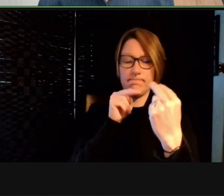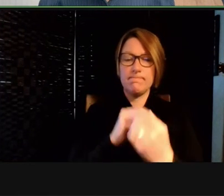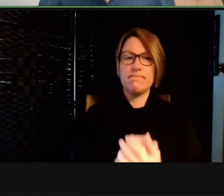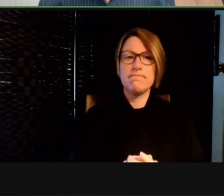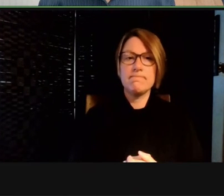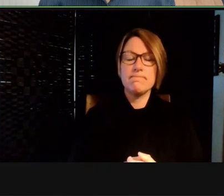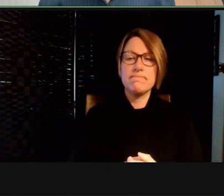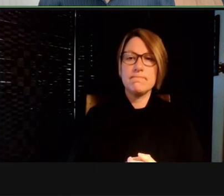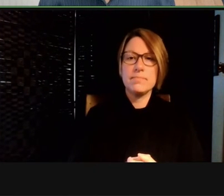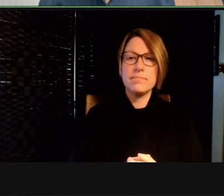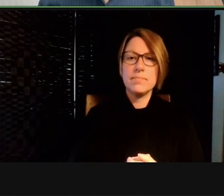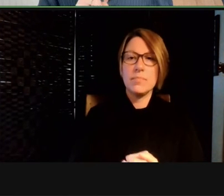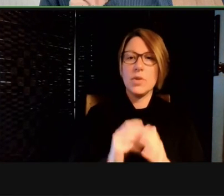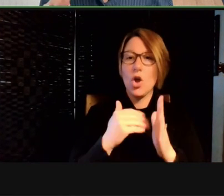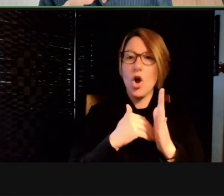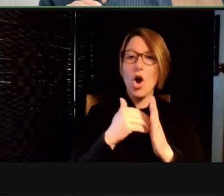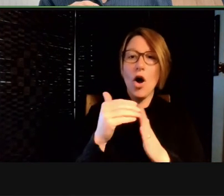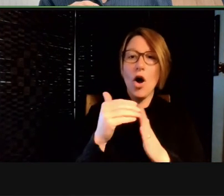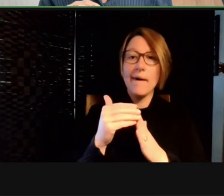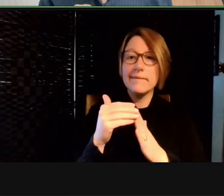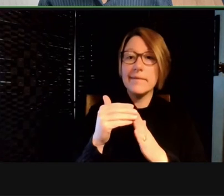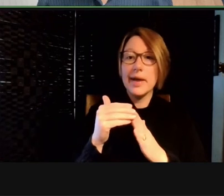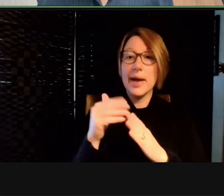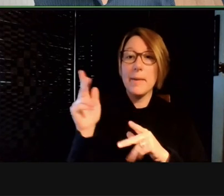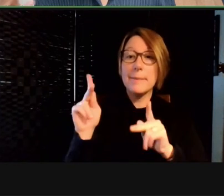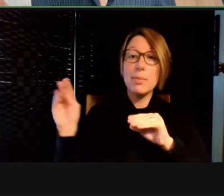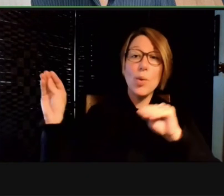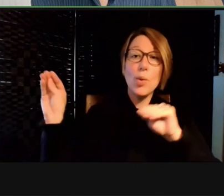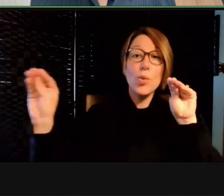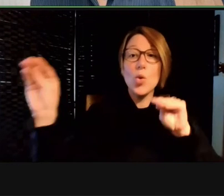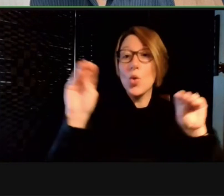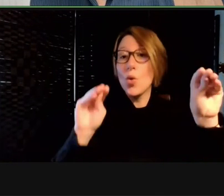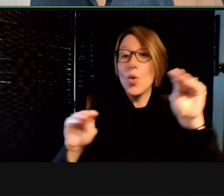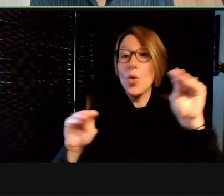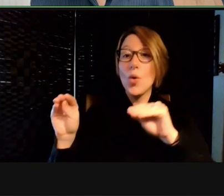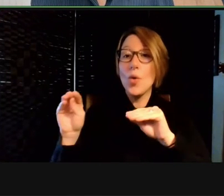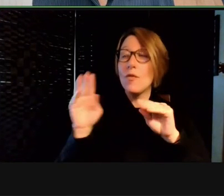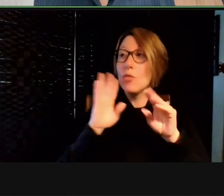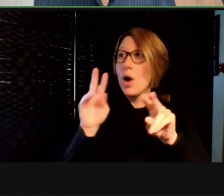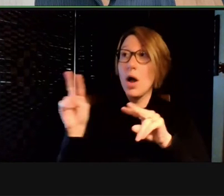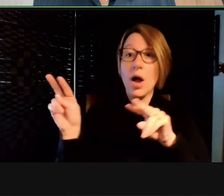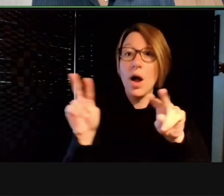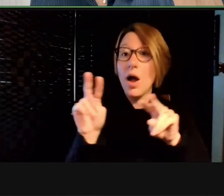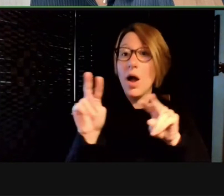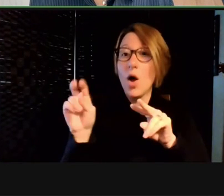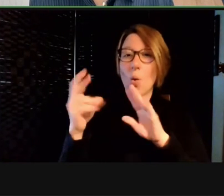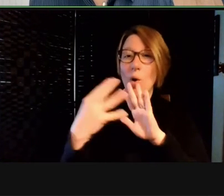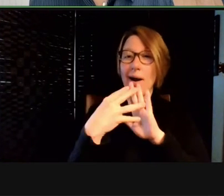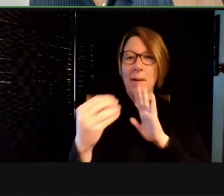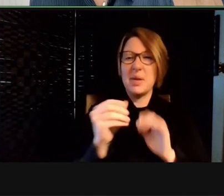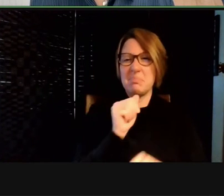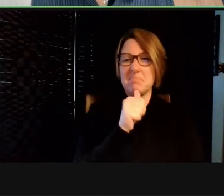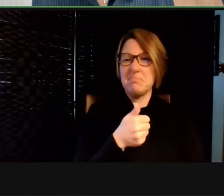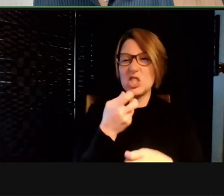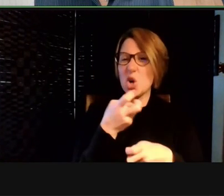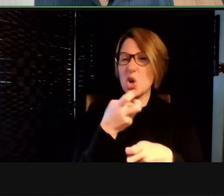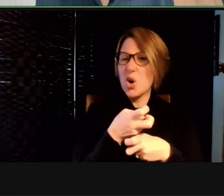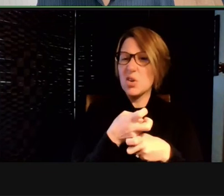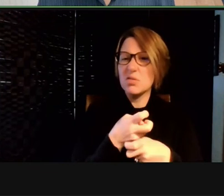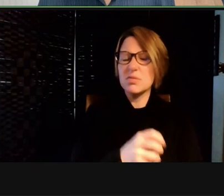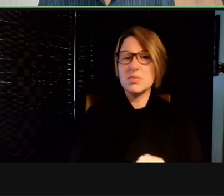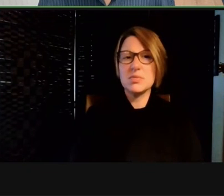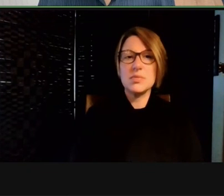They often don't follow other people's movements in the environment or try to visually imitate something they see. It's difficult. You may